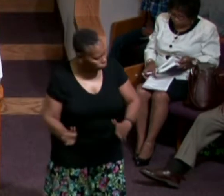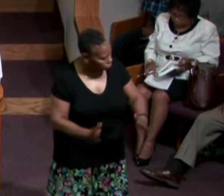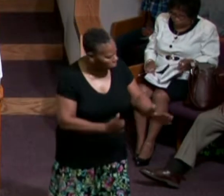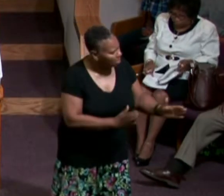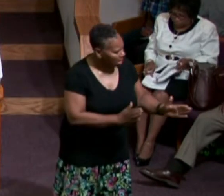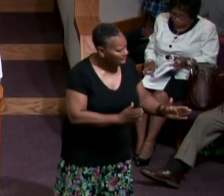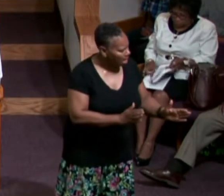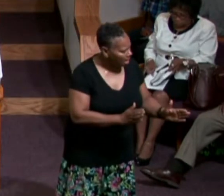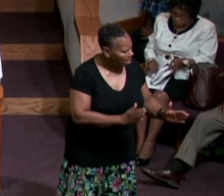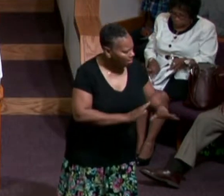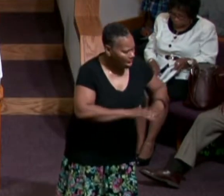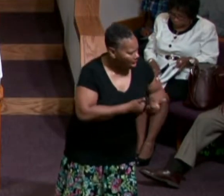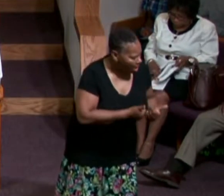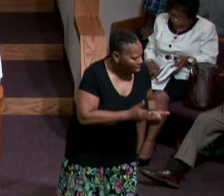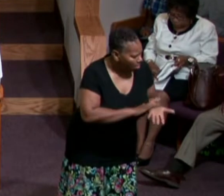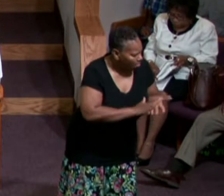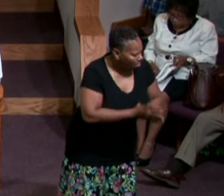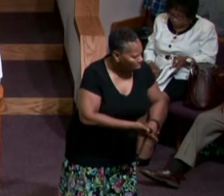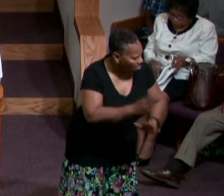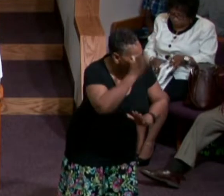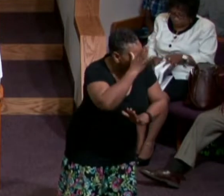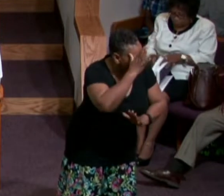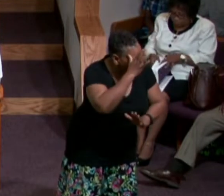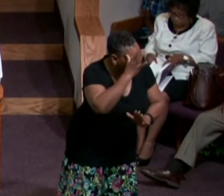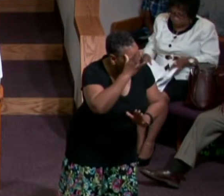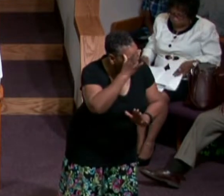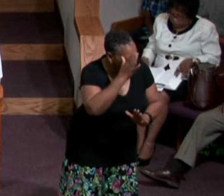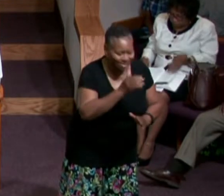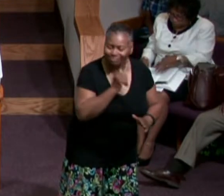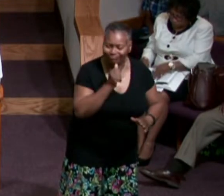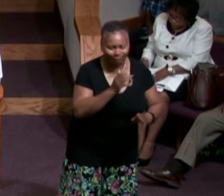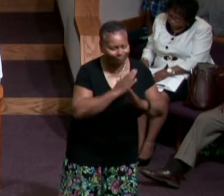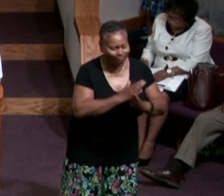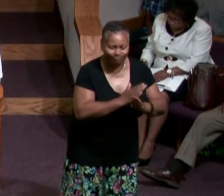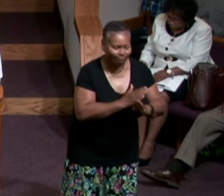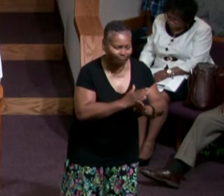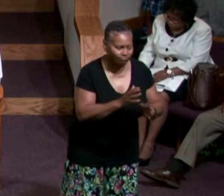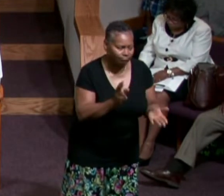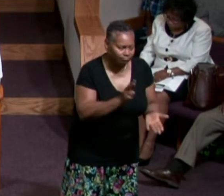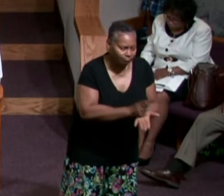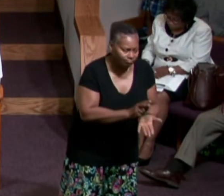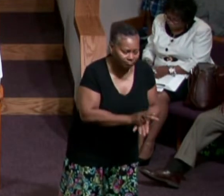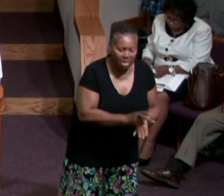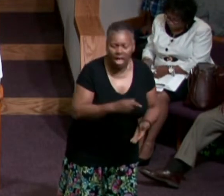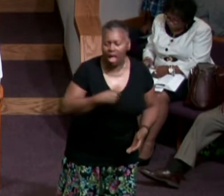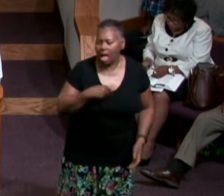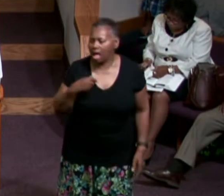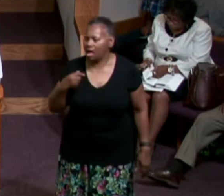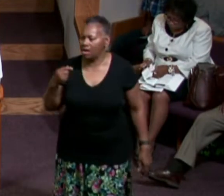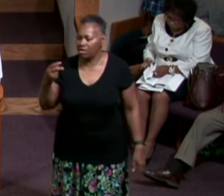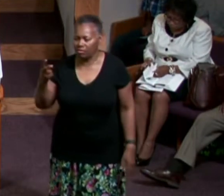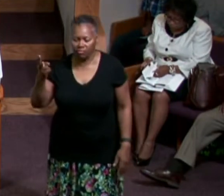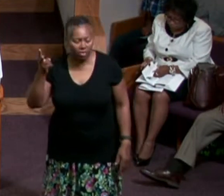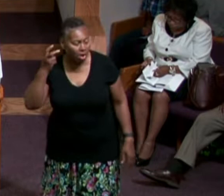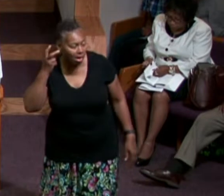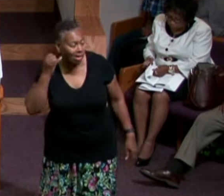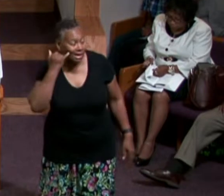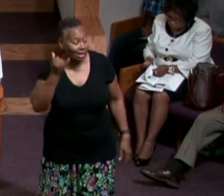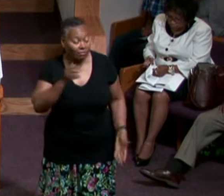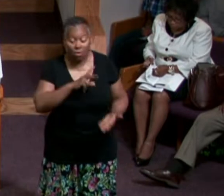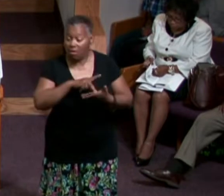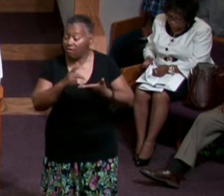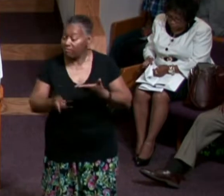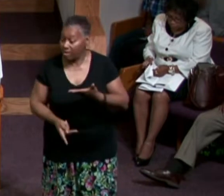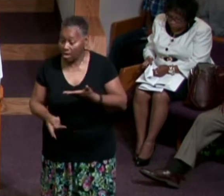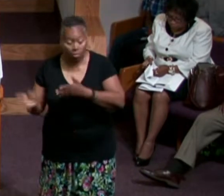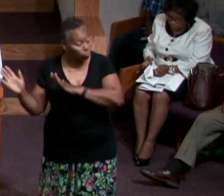but unprotected engagements. However, I have always heard if you fail to plan,